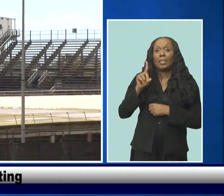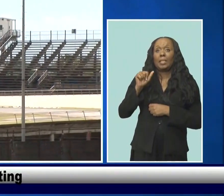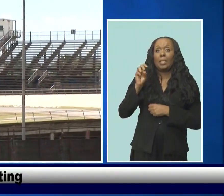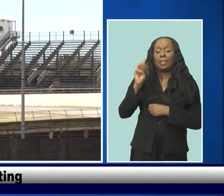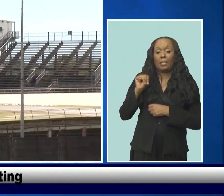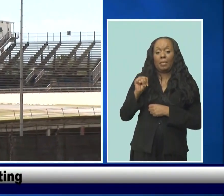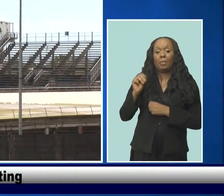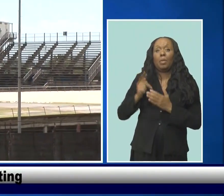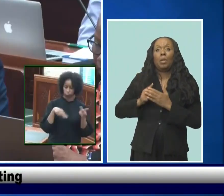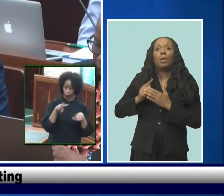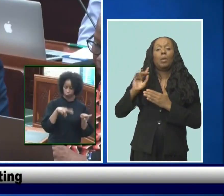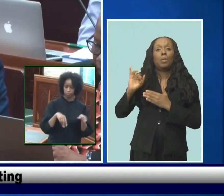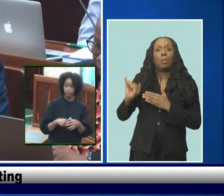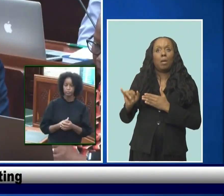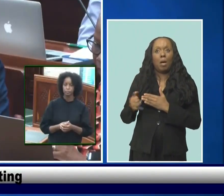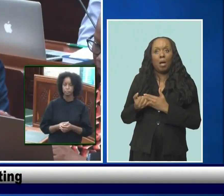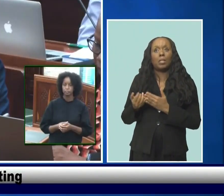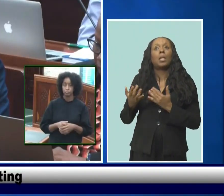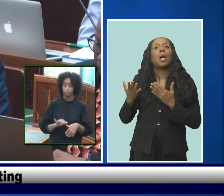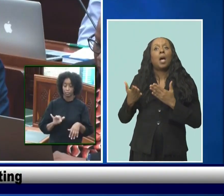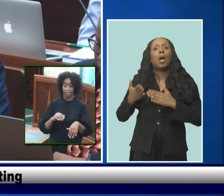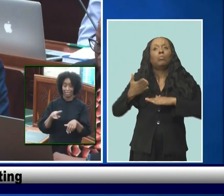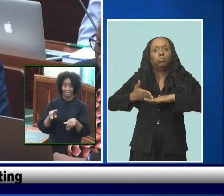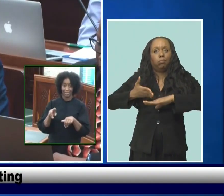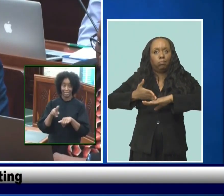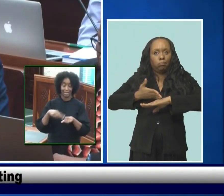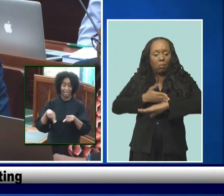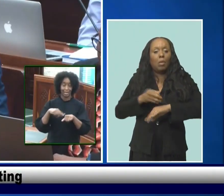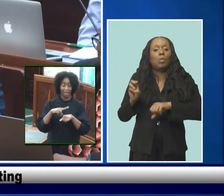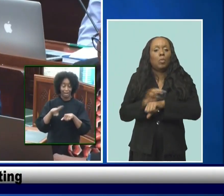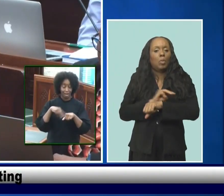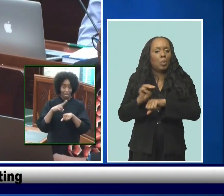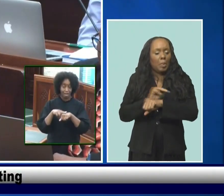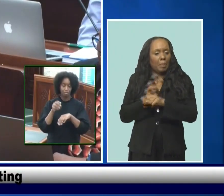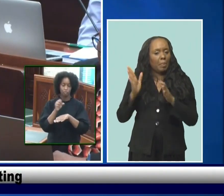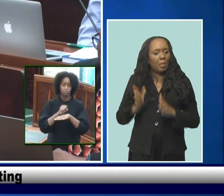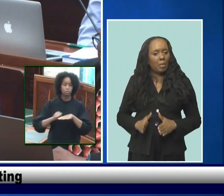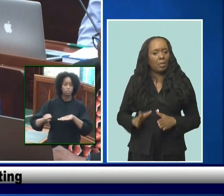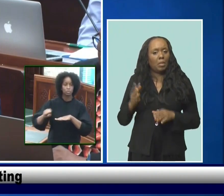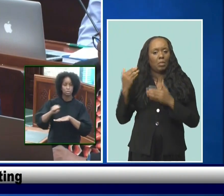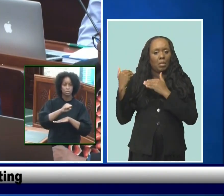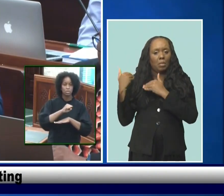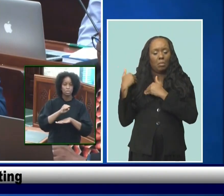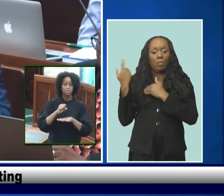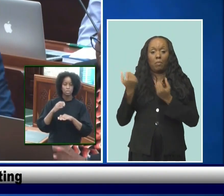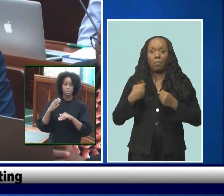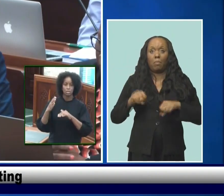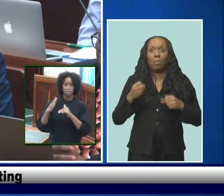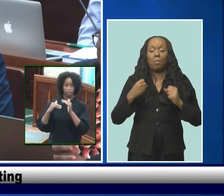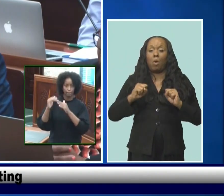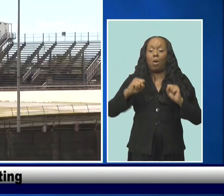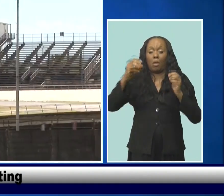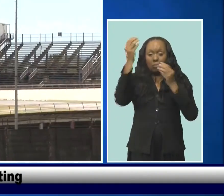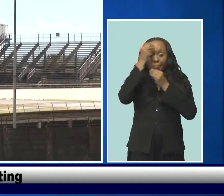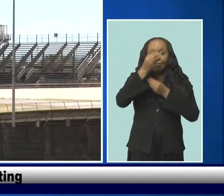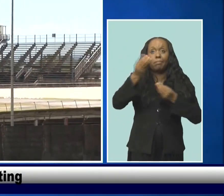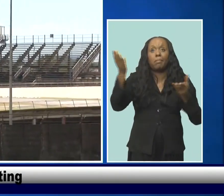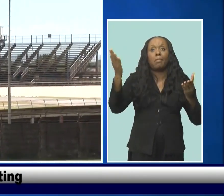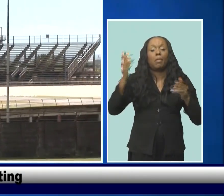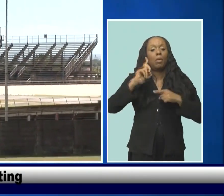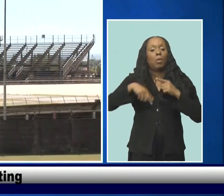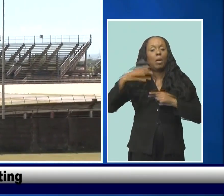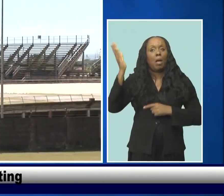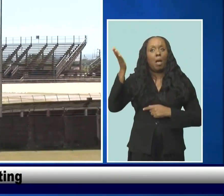an advanced stage. Minister of Youth, Sports and Community Empowerment, Charles Griffith, gave the update during